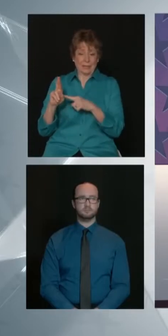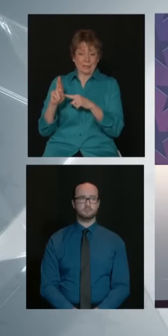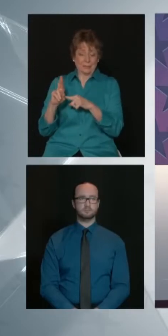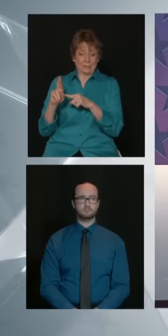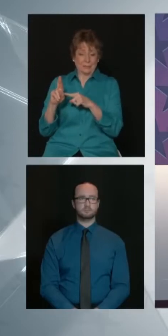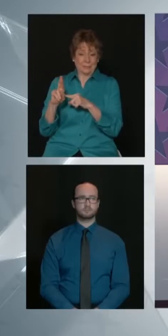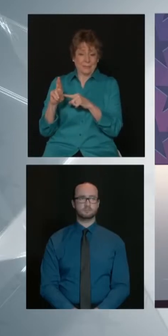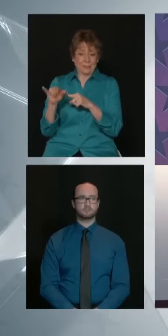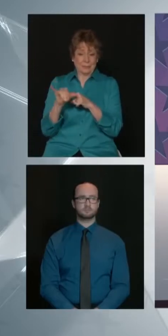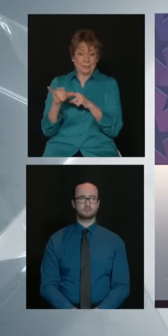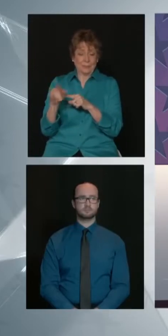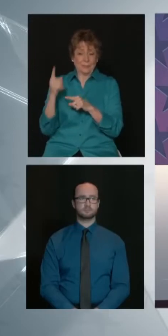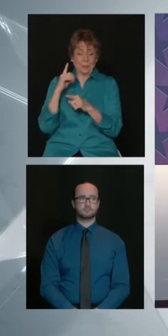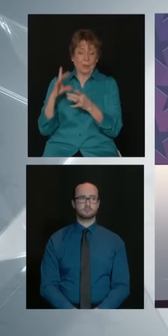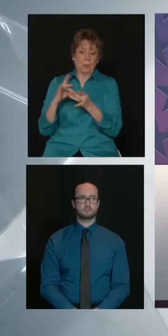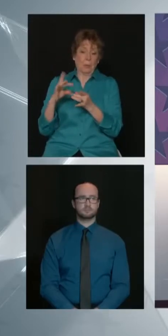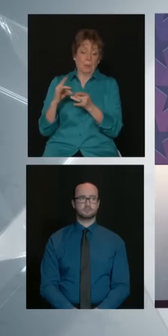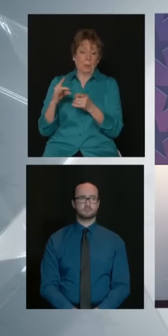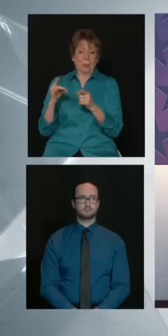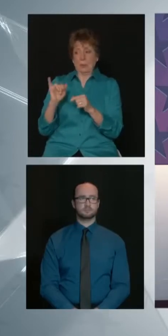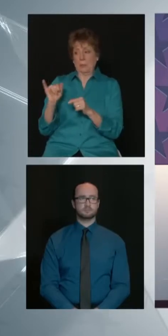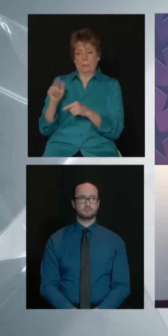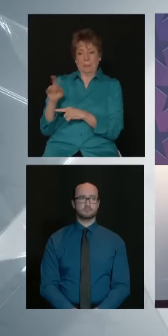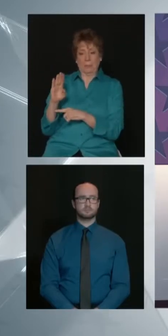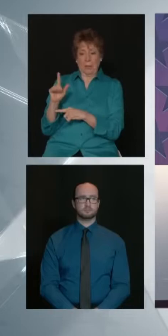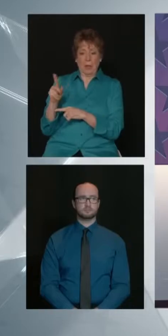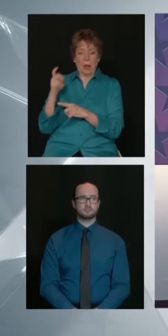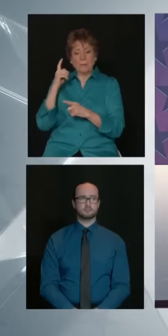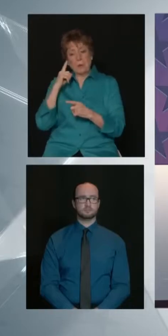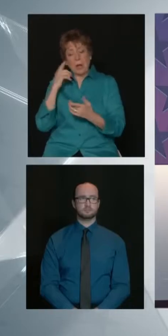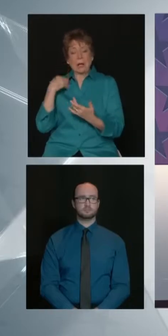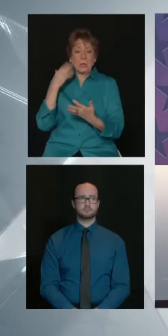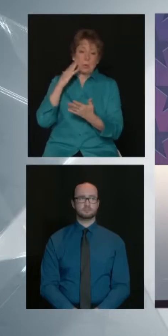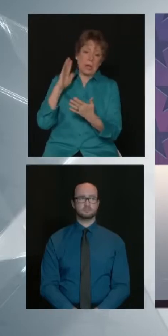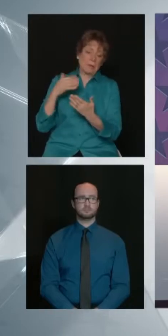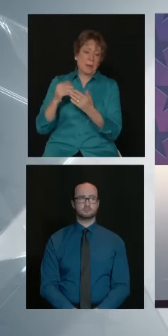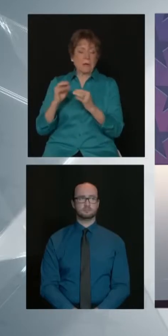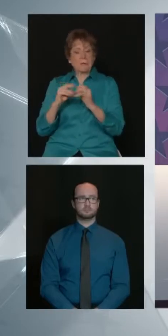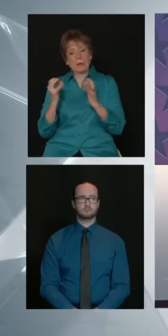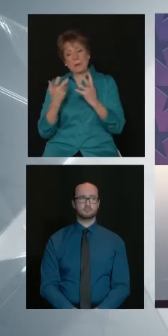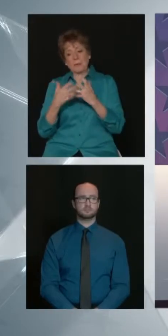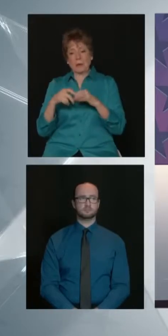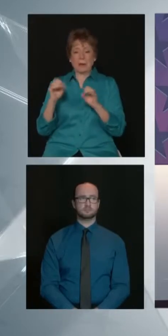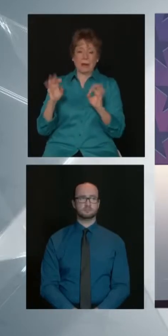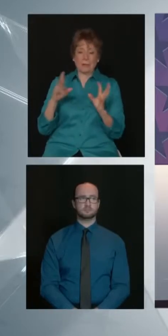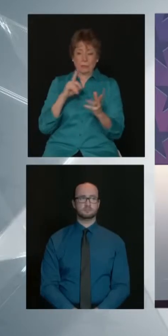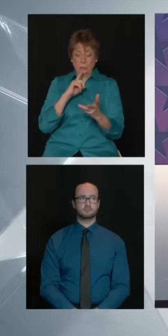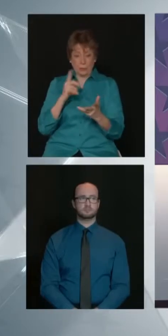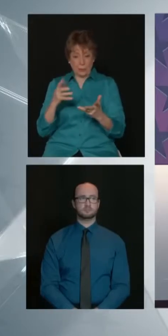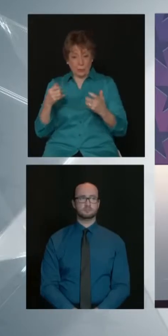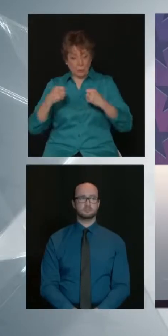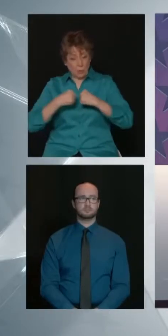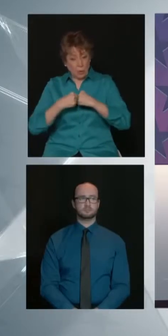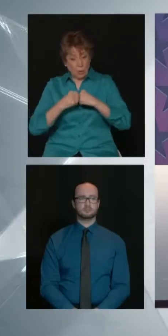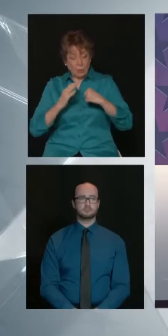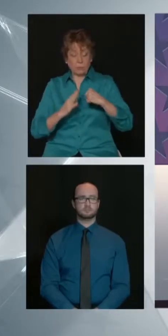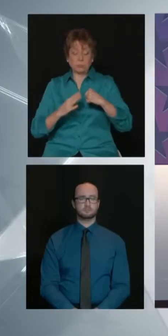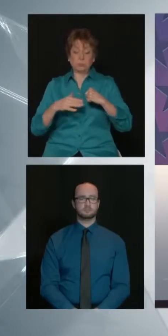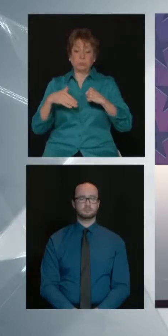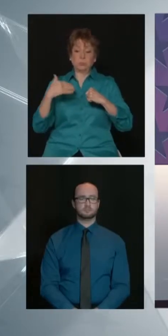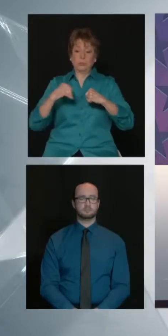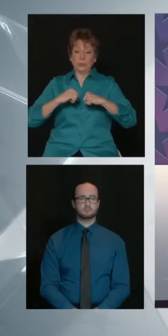everyone about everything. And when it comes to border security, you know, I've been focused on this. And on immigration, yes, we